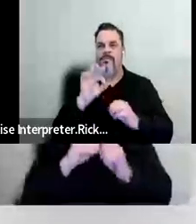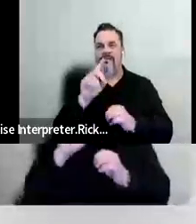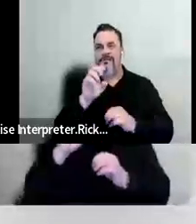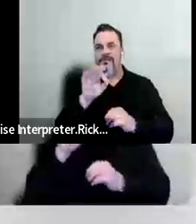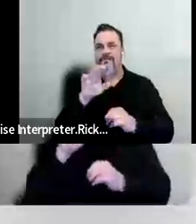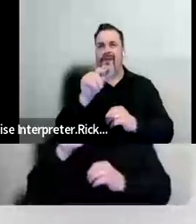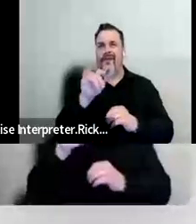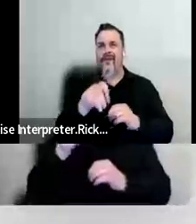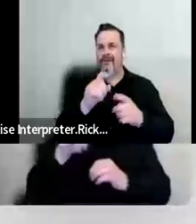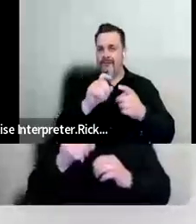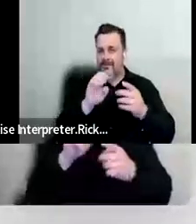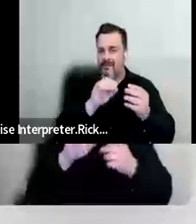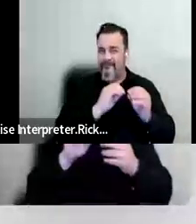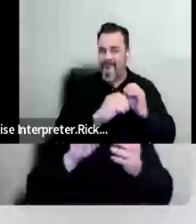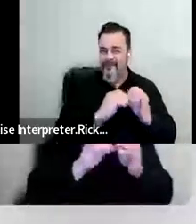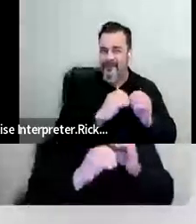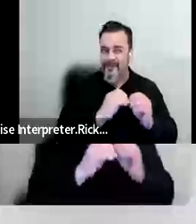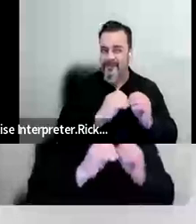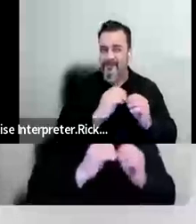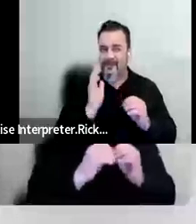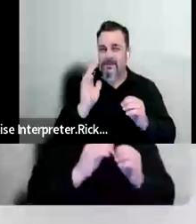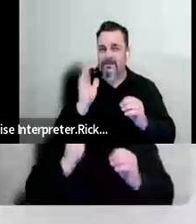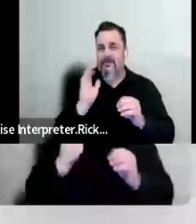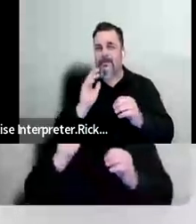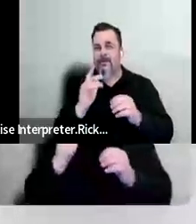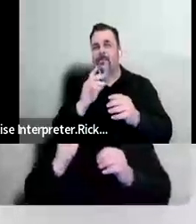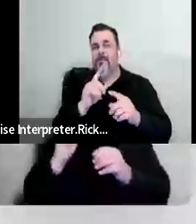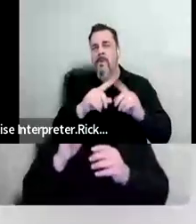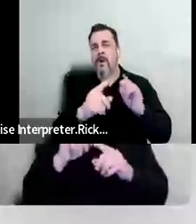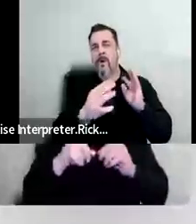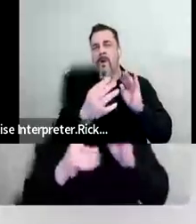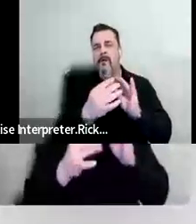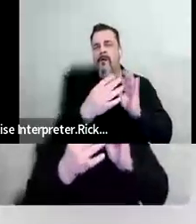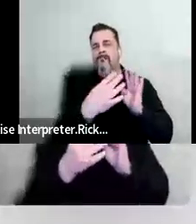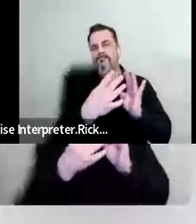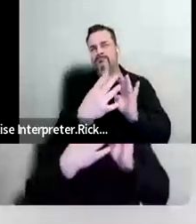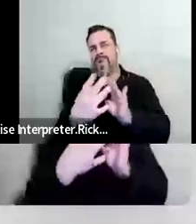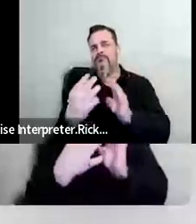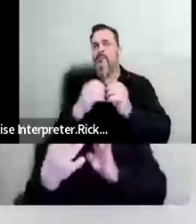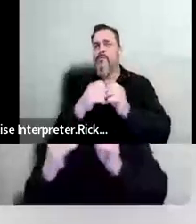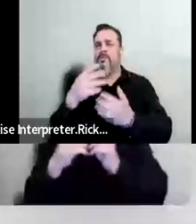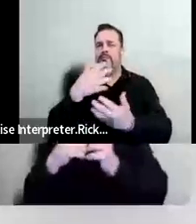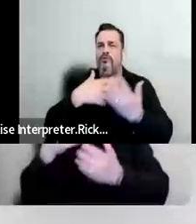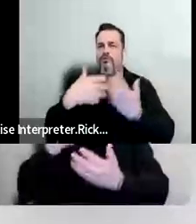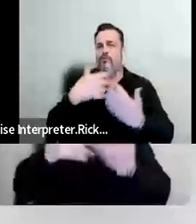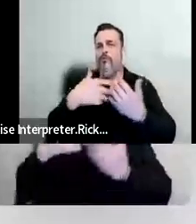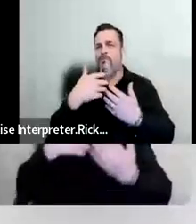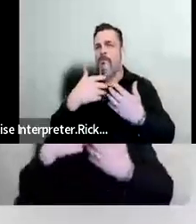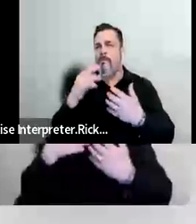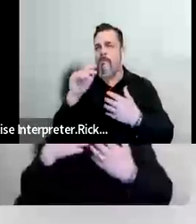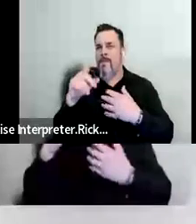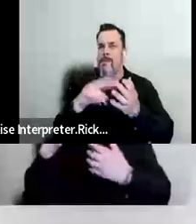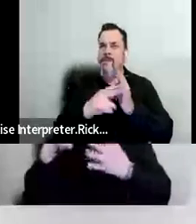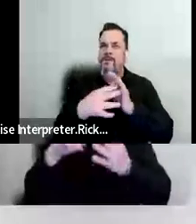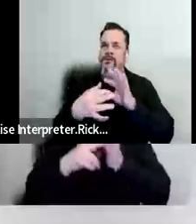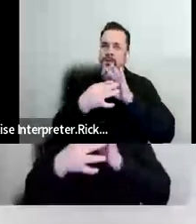that needed to be fixed. Over the years, there's been a movement towards the social model of disability, which talks about the relationship